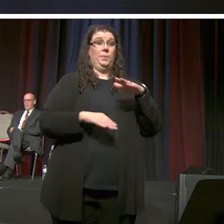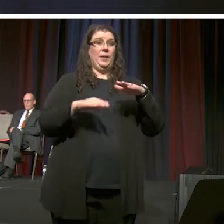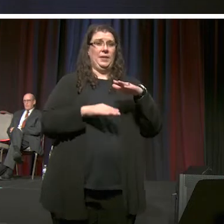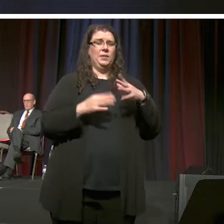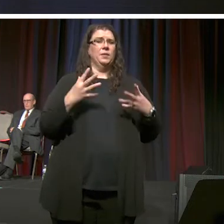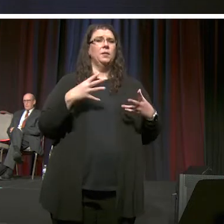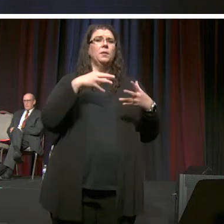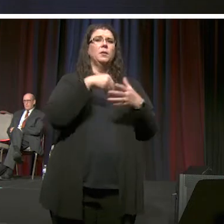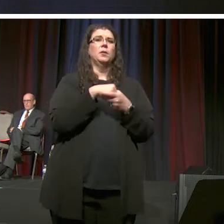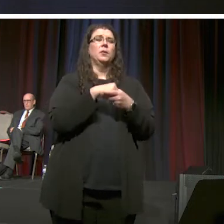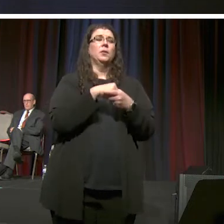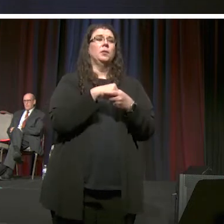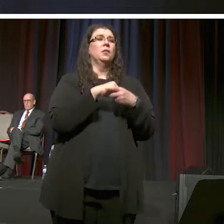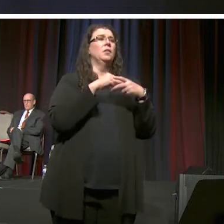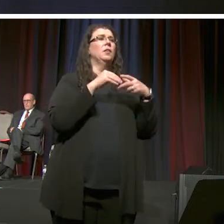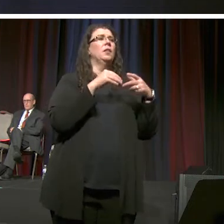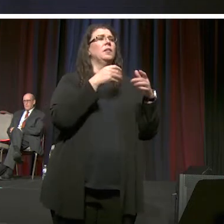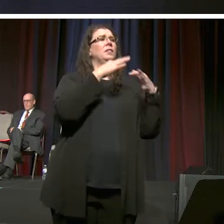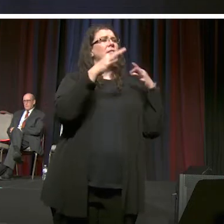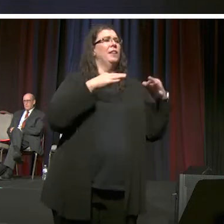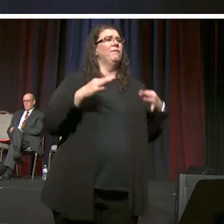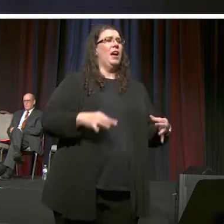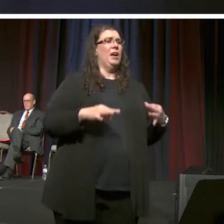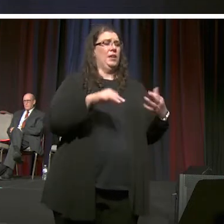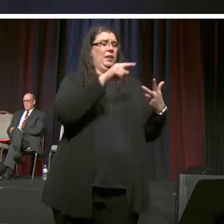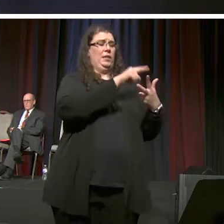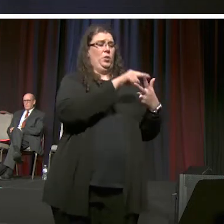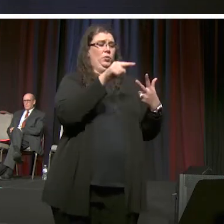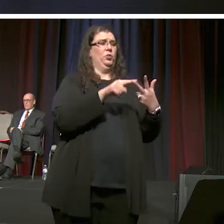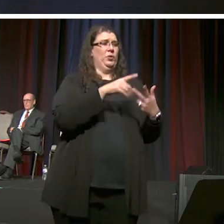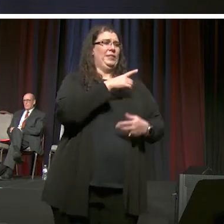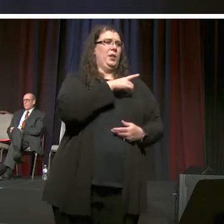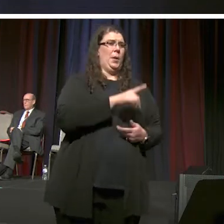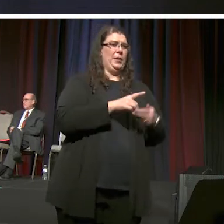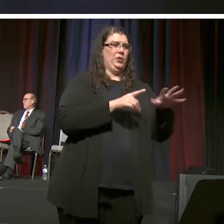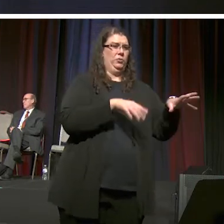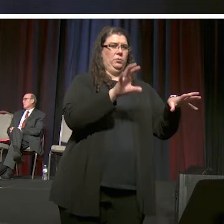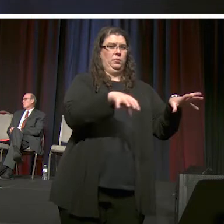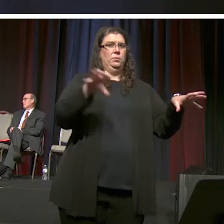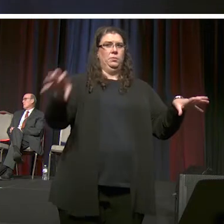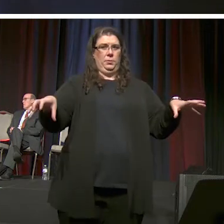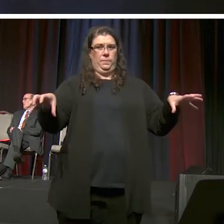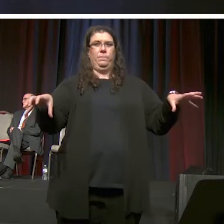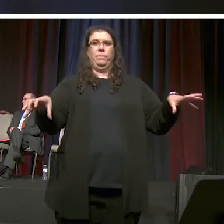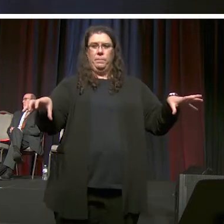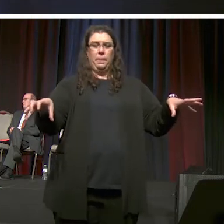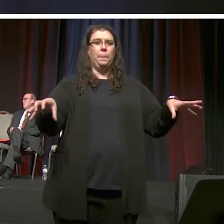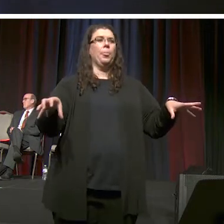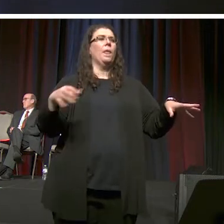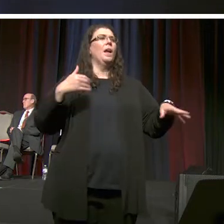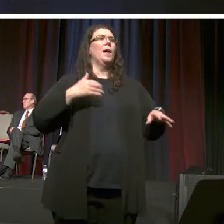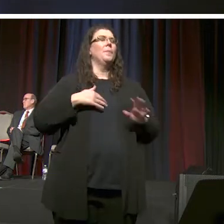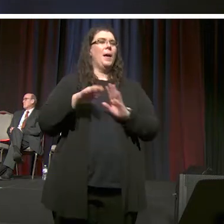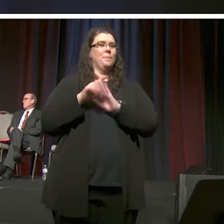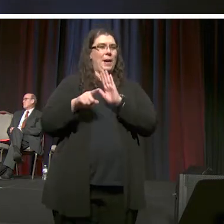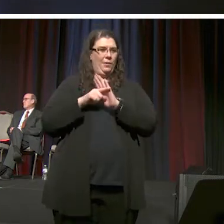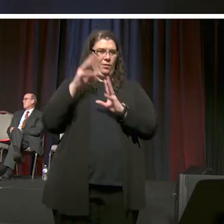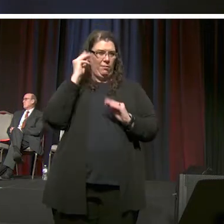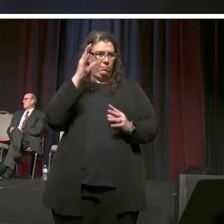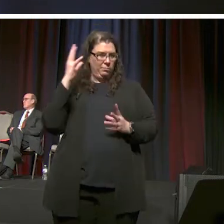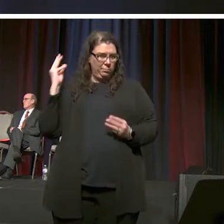cover defining those 3 denominations. And by way of background, we